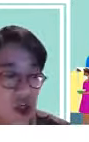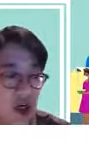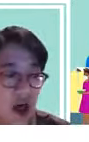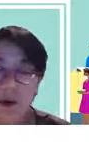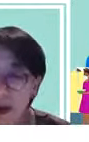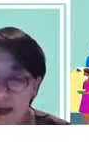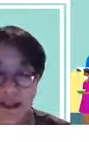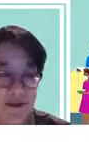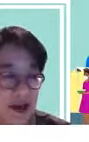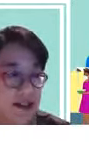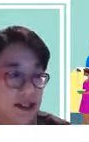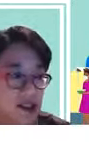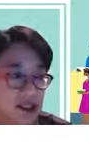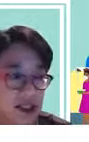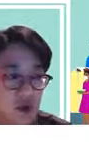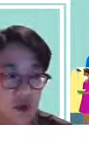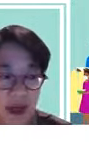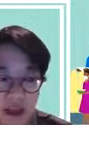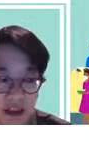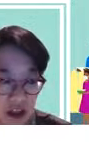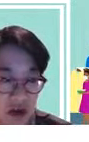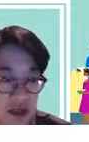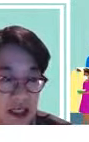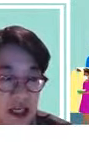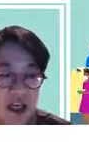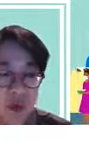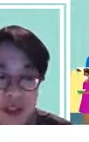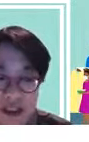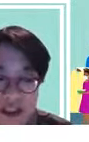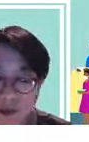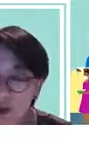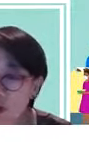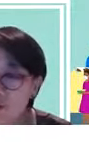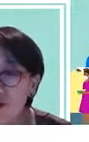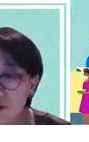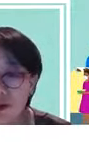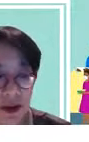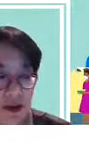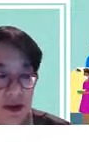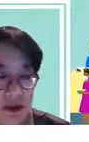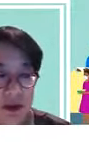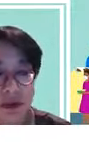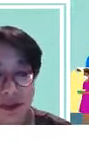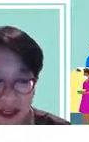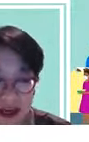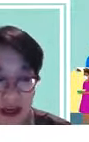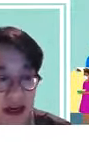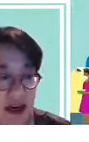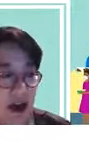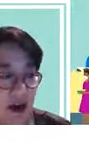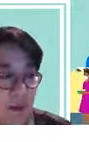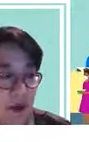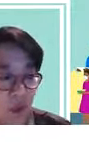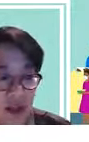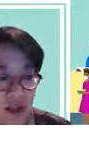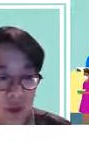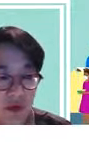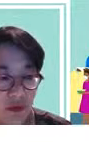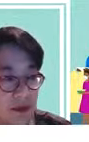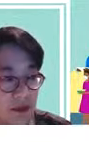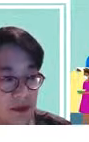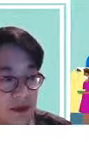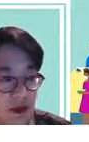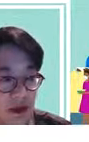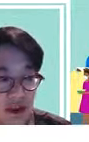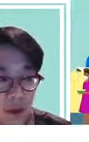from this chart, our pace of vaccinations has dramatically increased. Recently, it's been over 200,000 doses per day. And weekly,